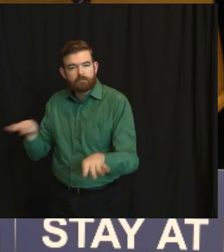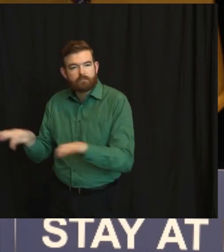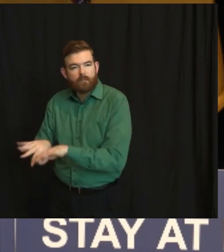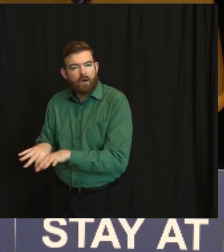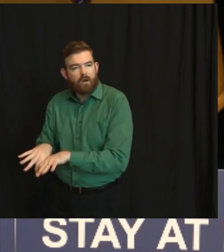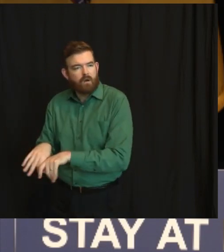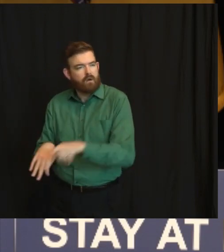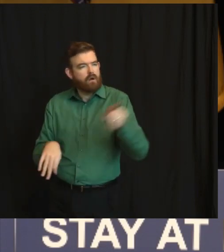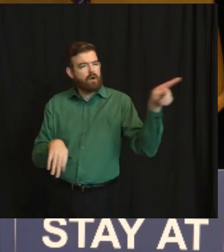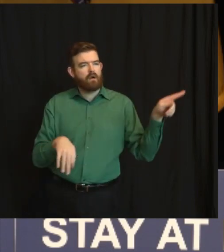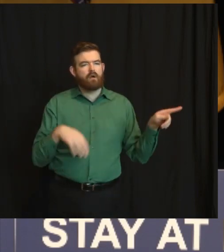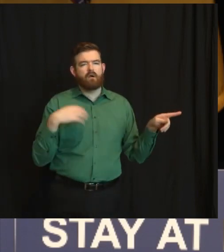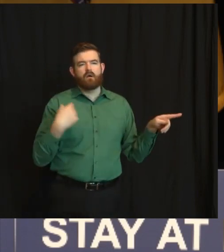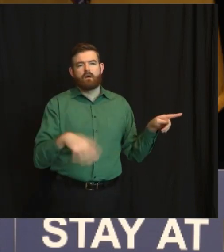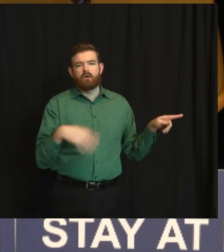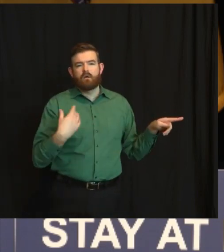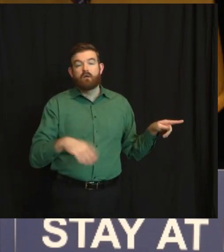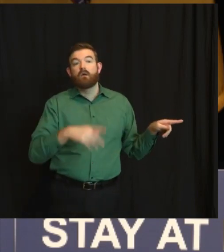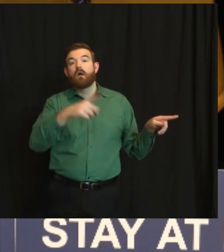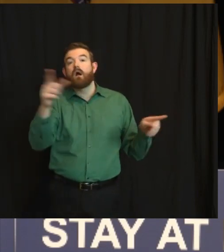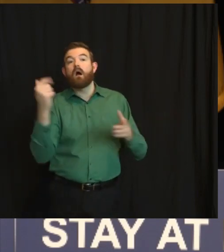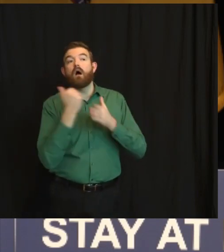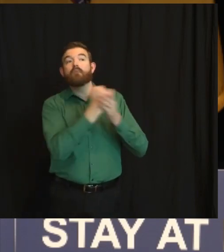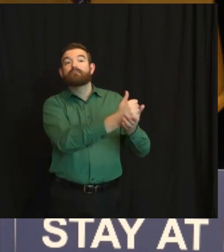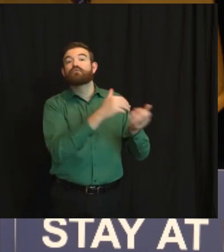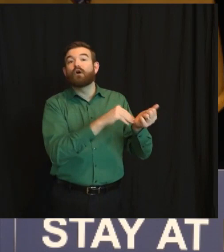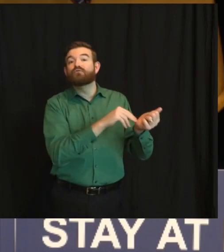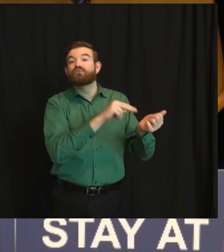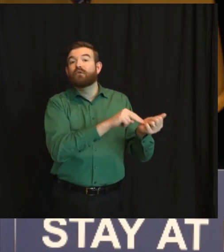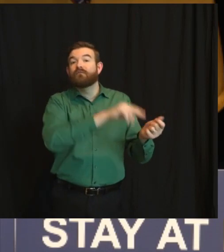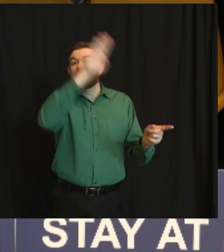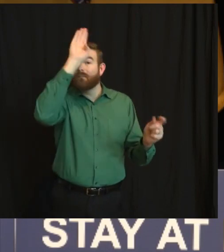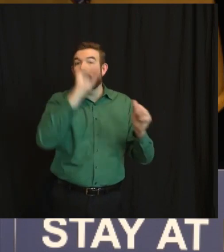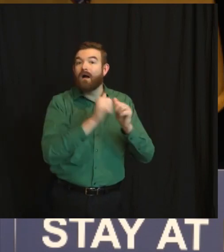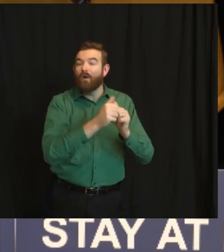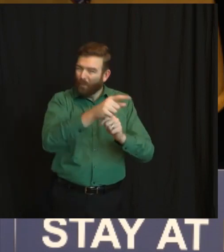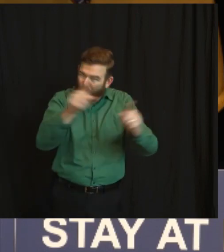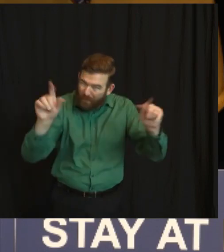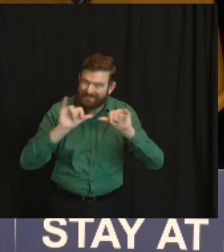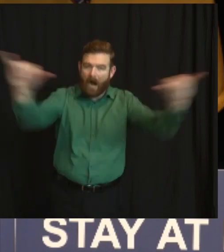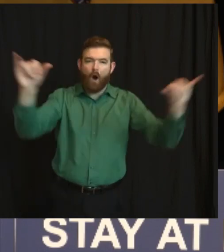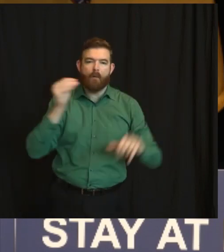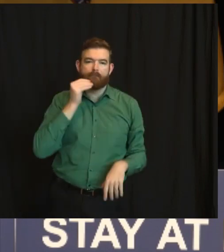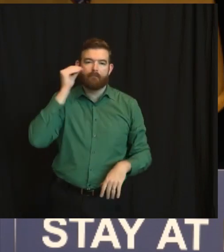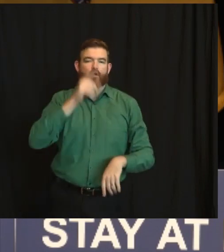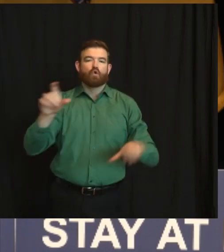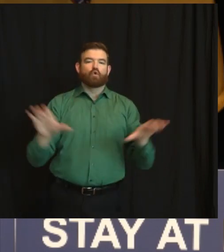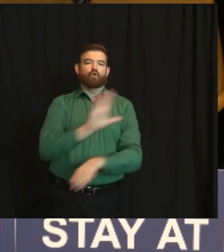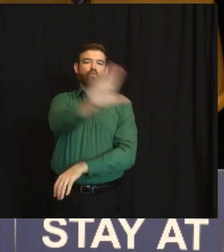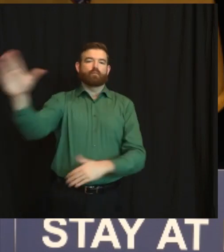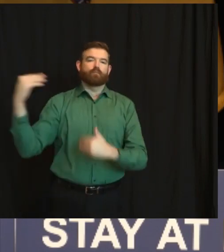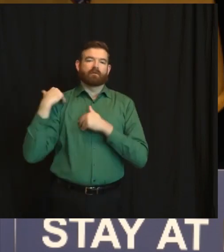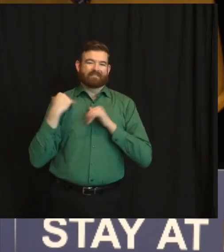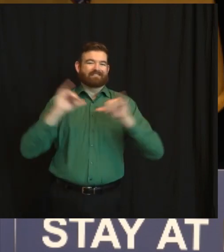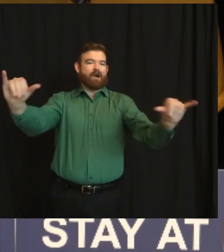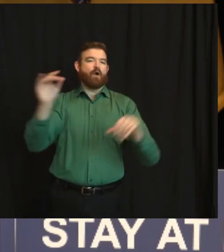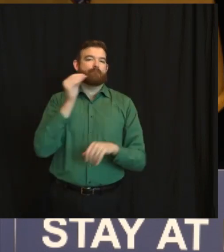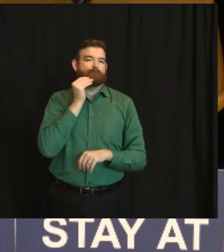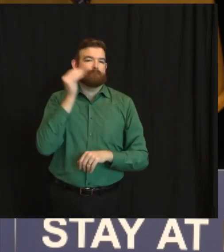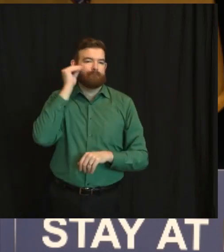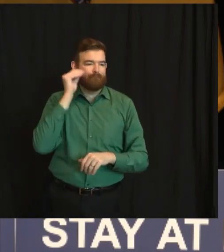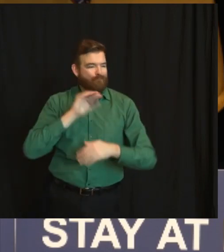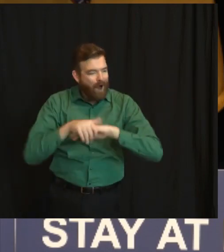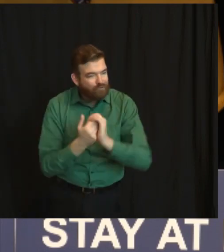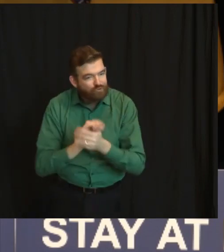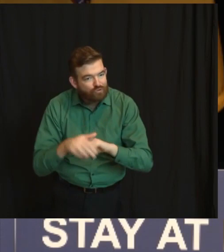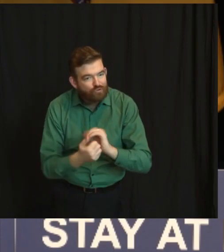to follow social distancing measures. We need you to continue to do your part. stay home. Wash your hands